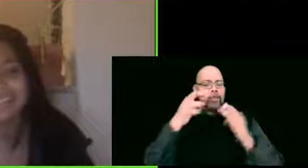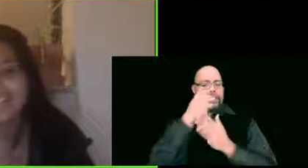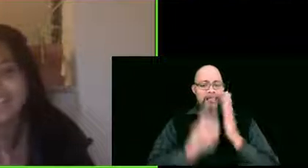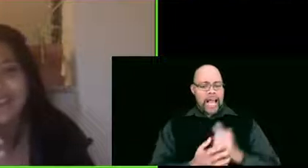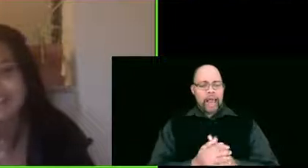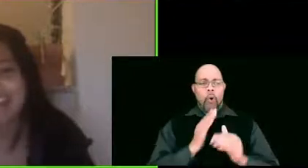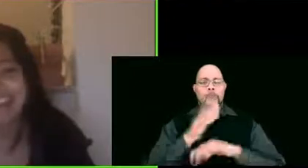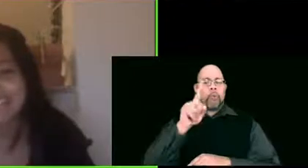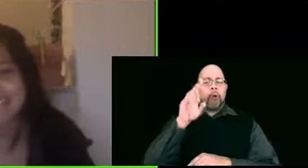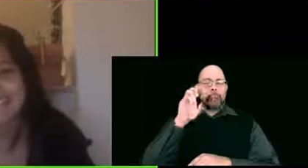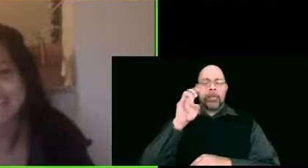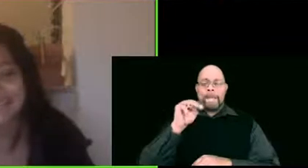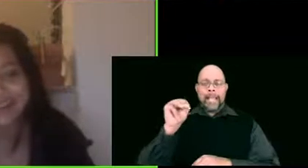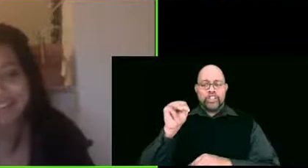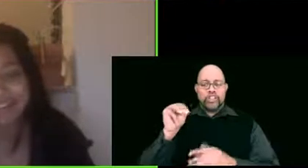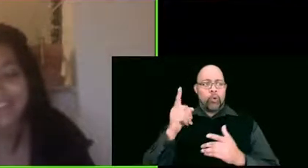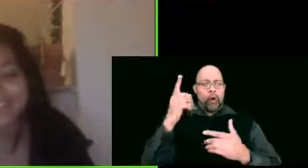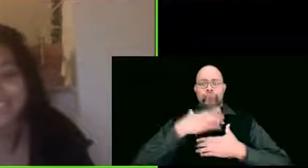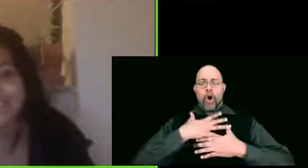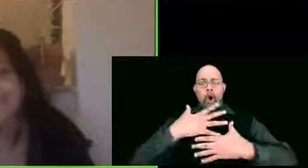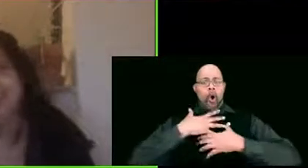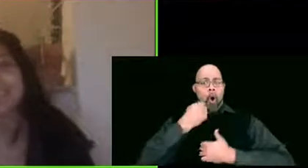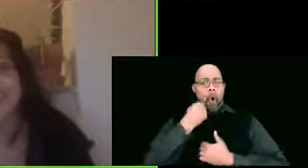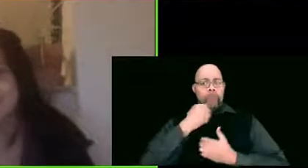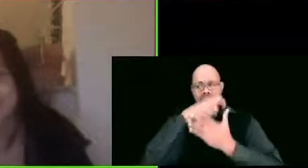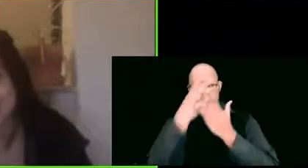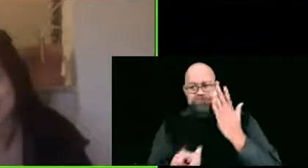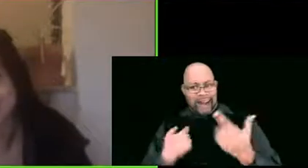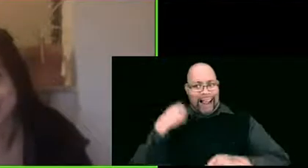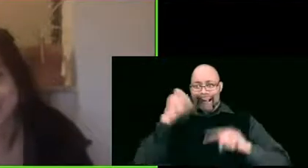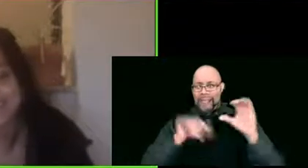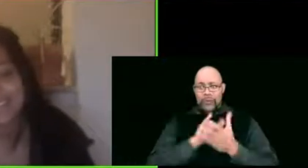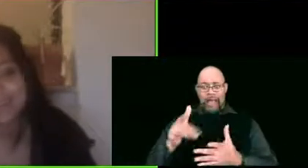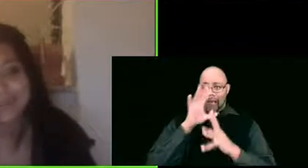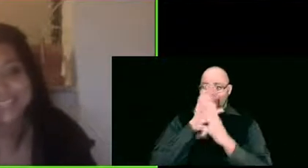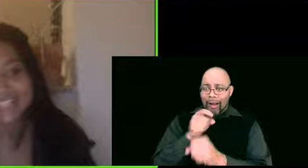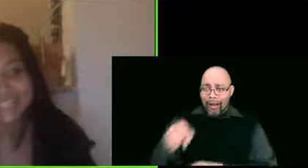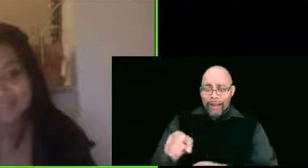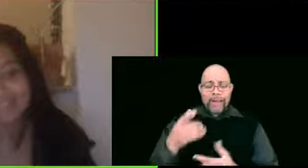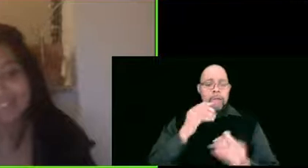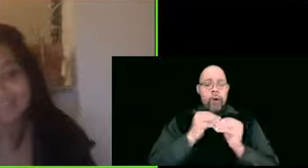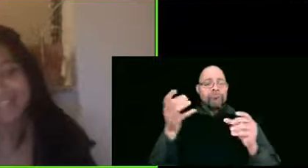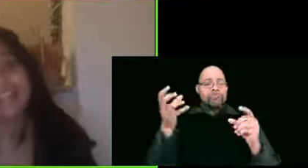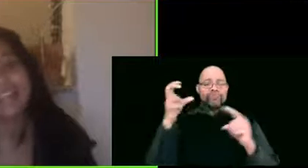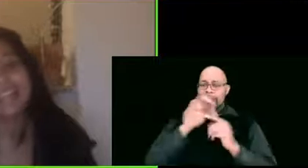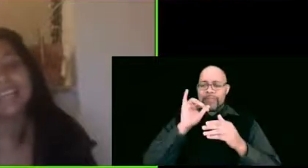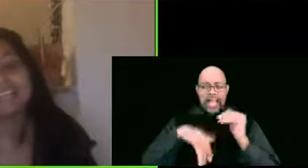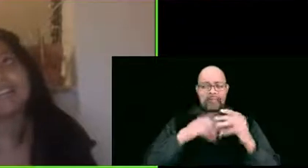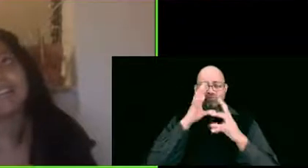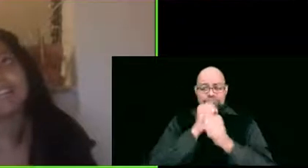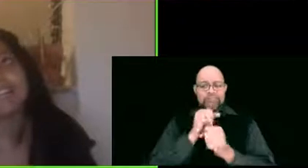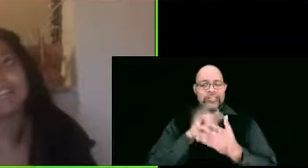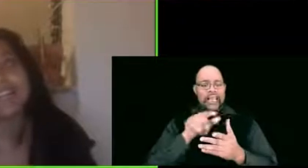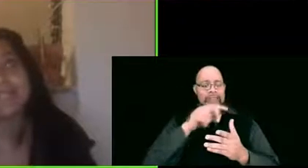to over 100 meters on one breath of air, which is something I would never be able to achieve. But what's even more incredible than that is